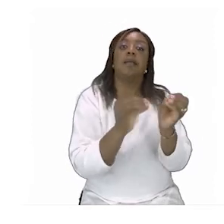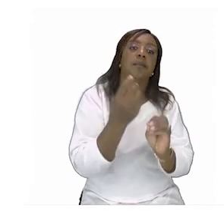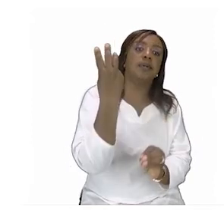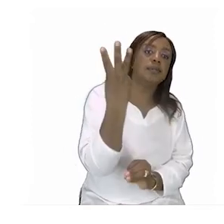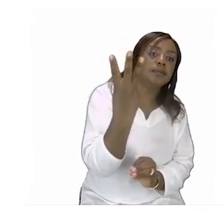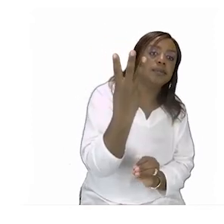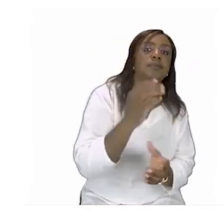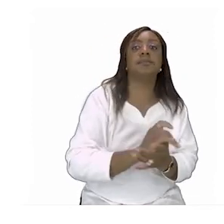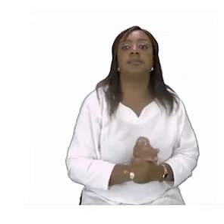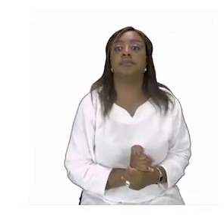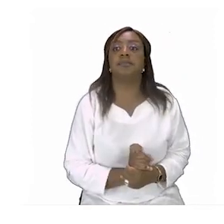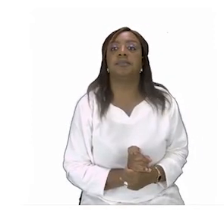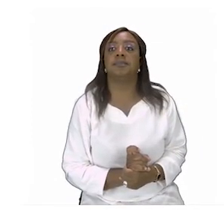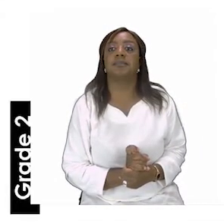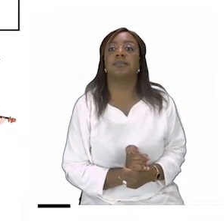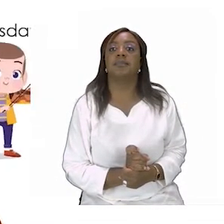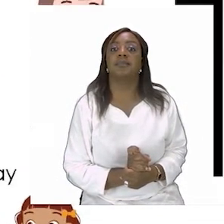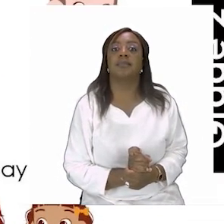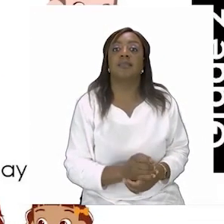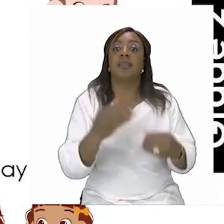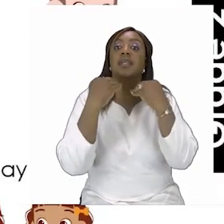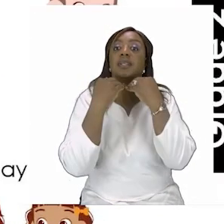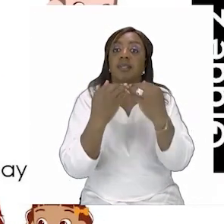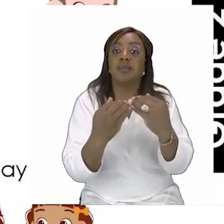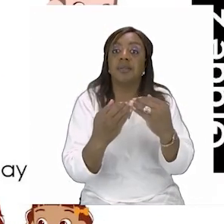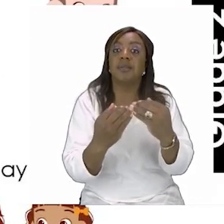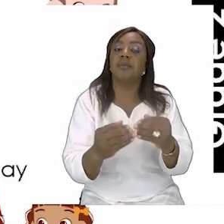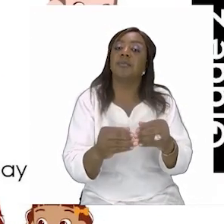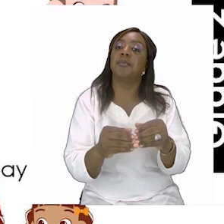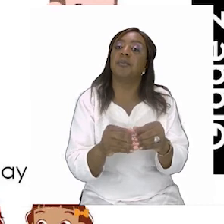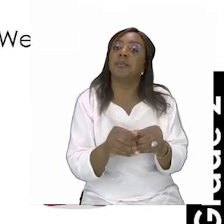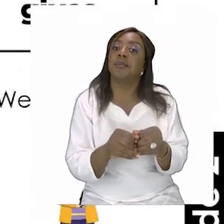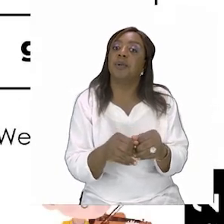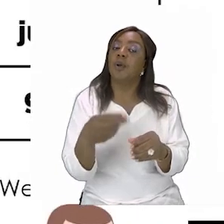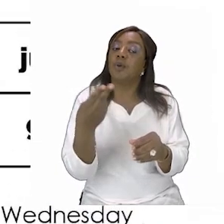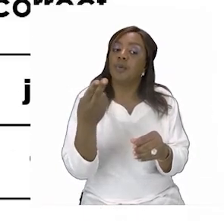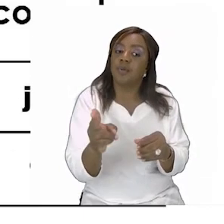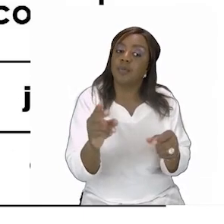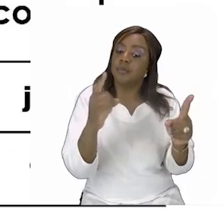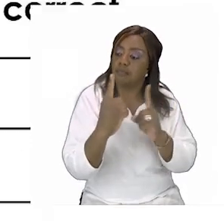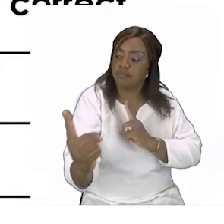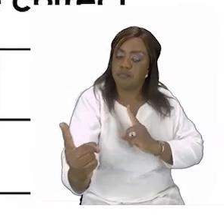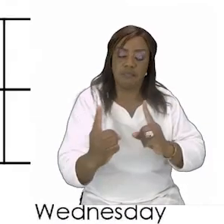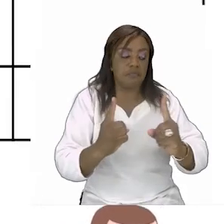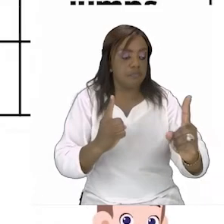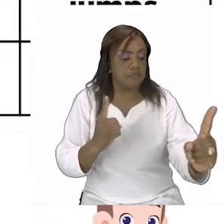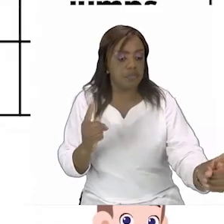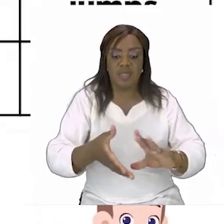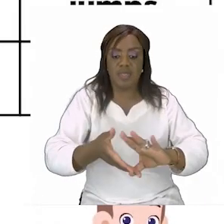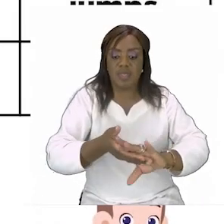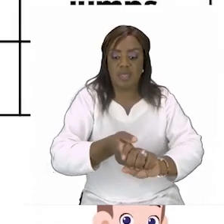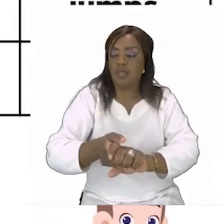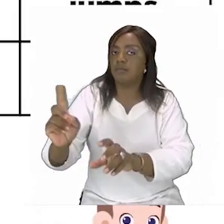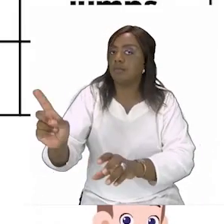Remember, grade twos, it's very important during this time not to shake hands with